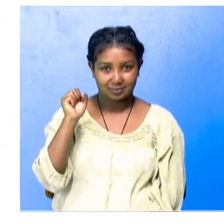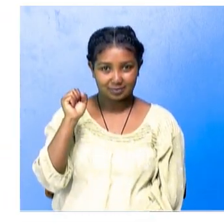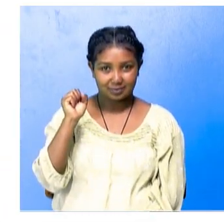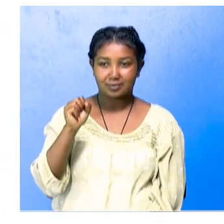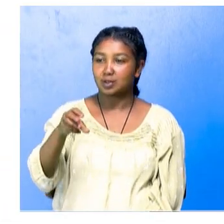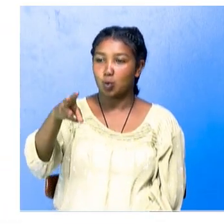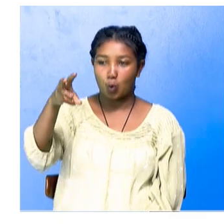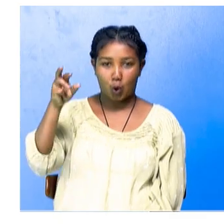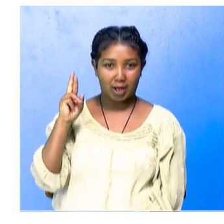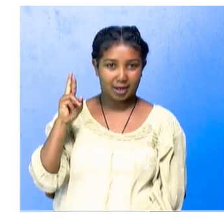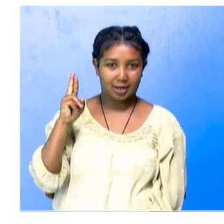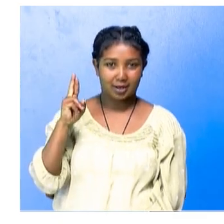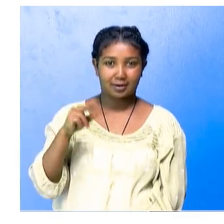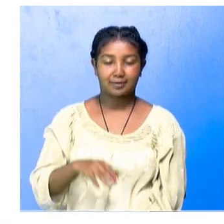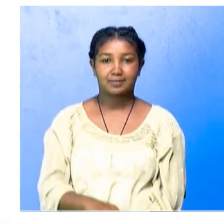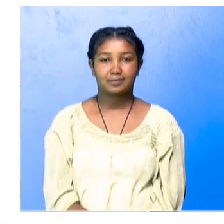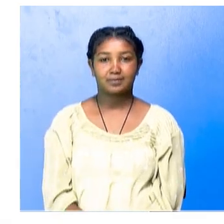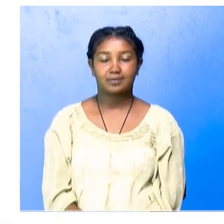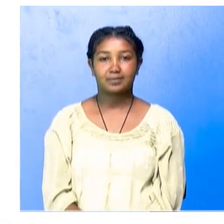and were